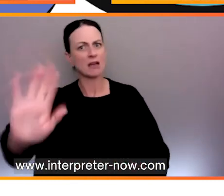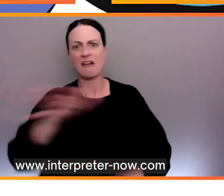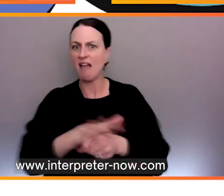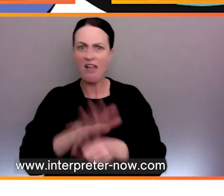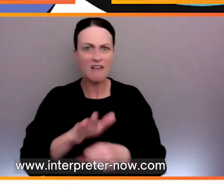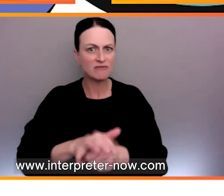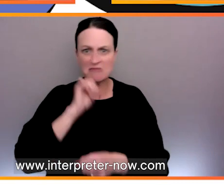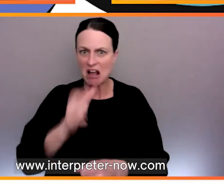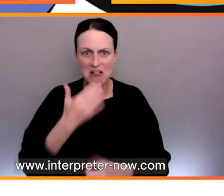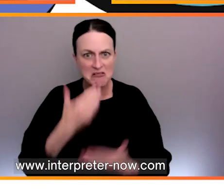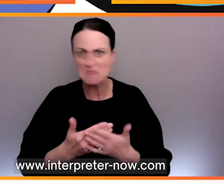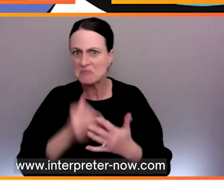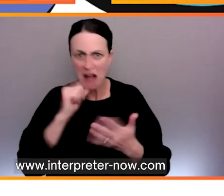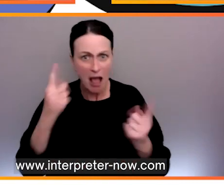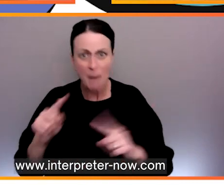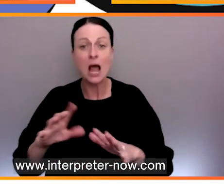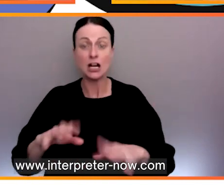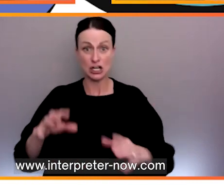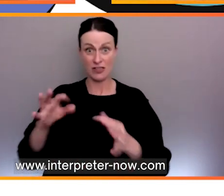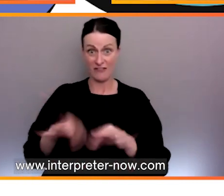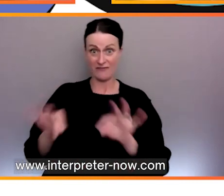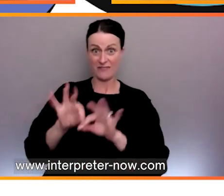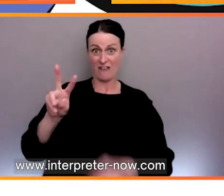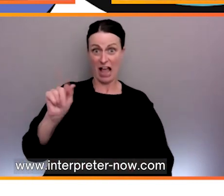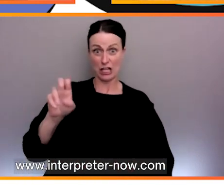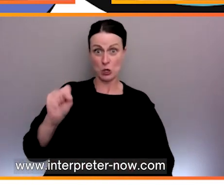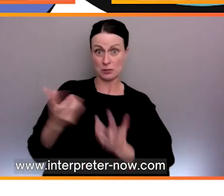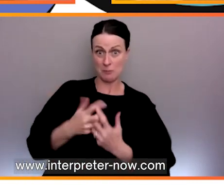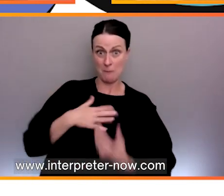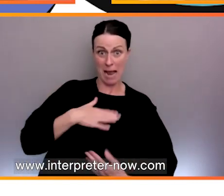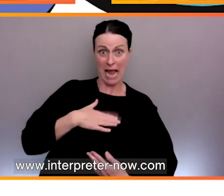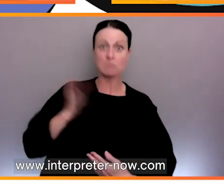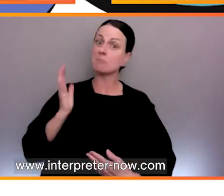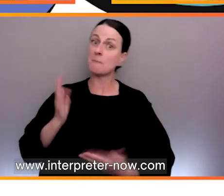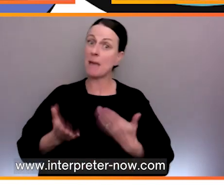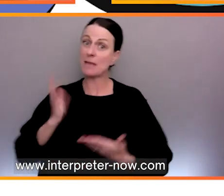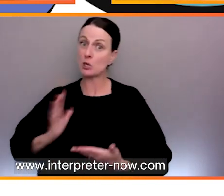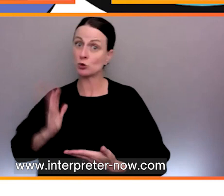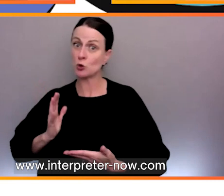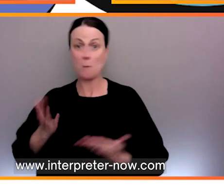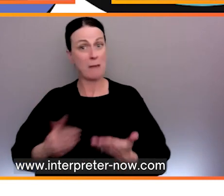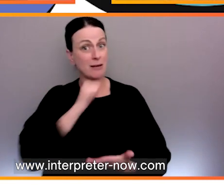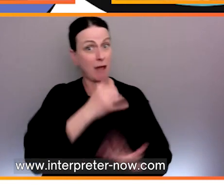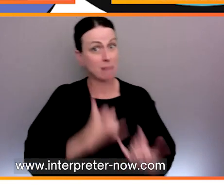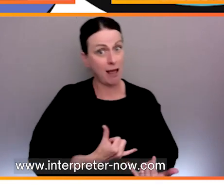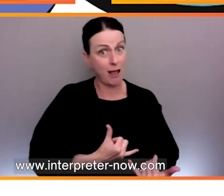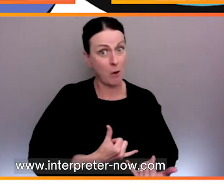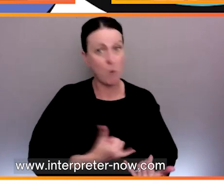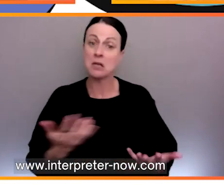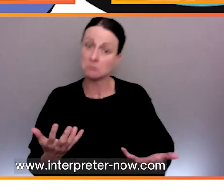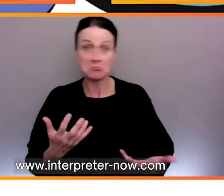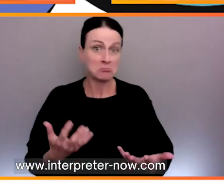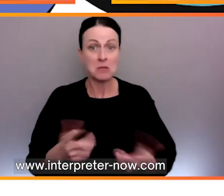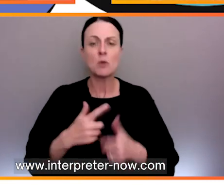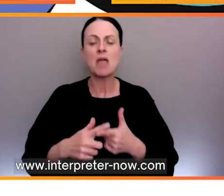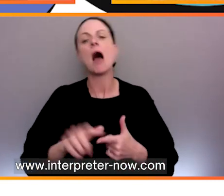feeling every day. And every day you go, you're sort of like, okay, which way is it going to come at me? But if you can sort of get outside